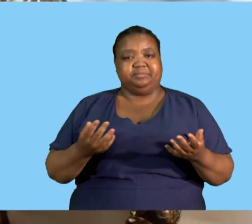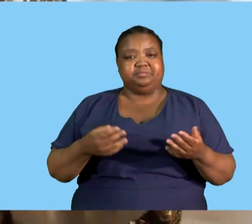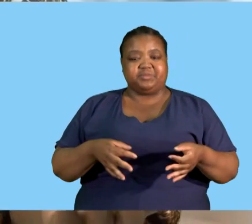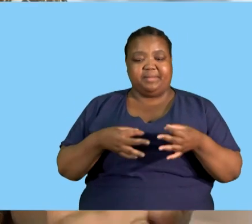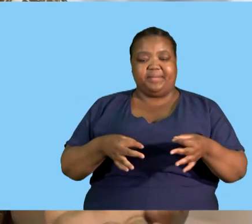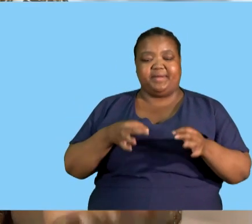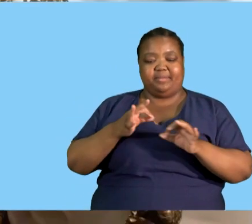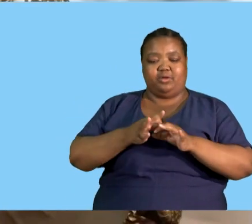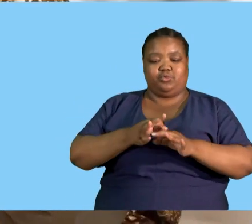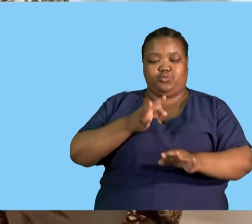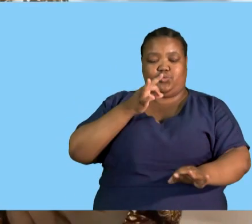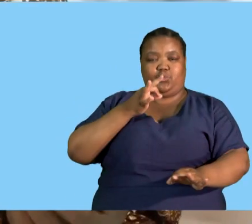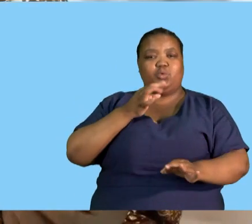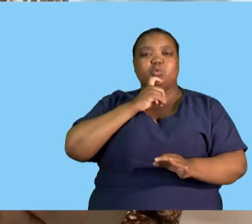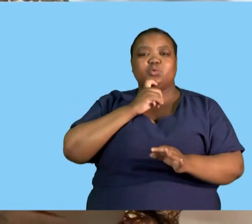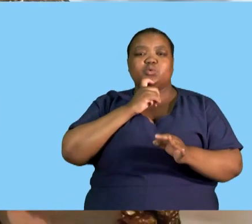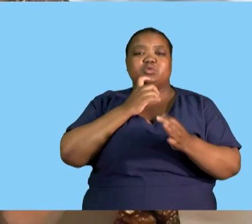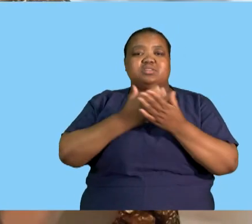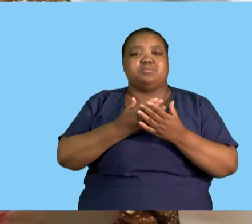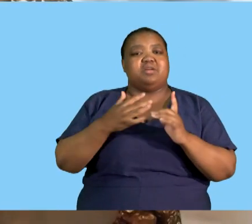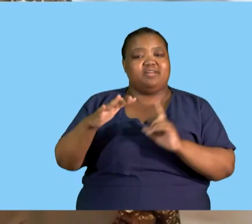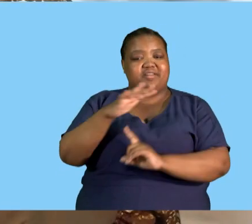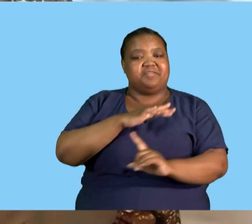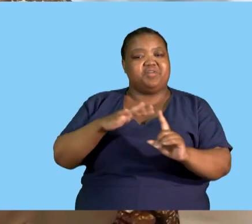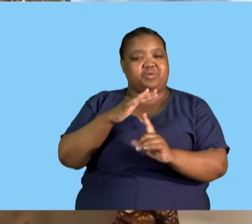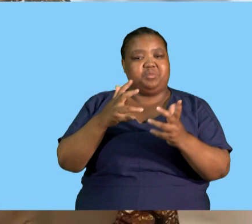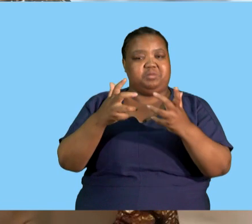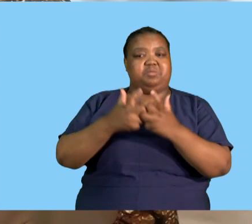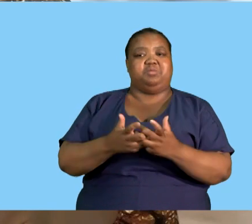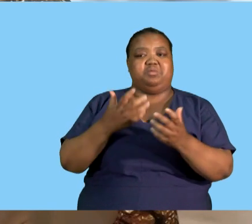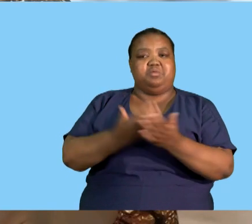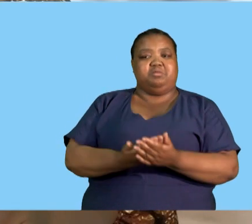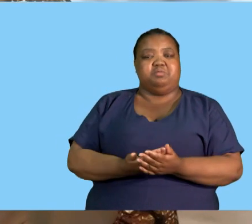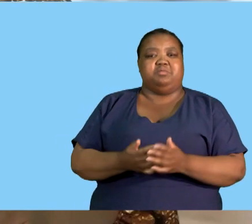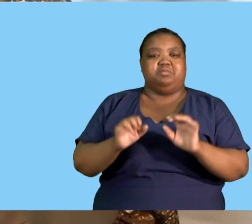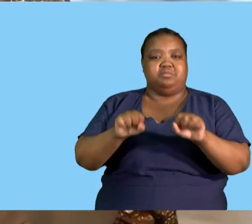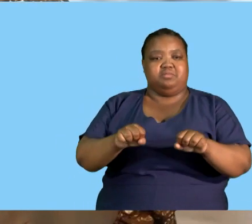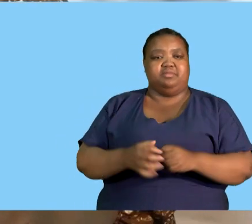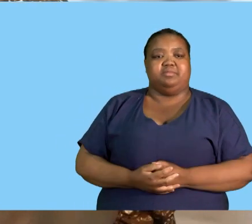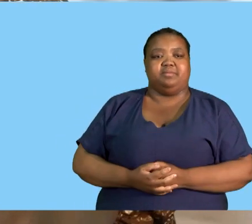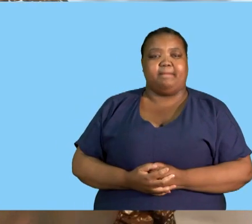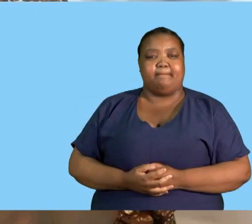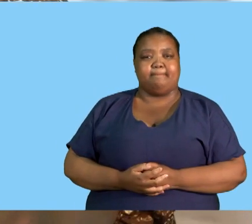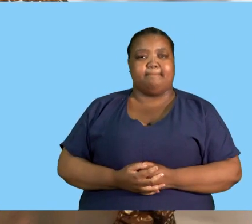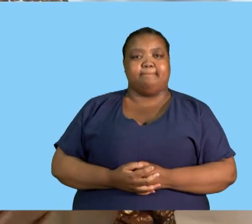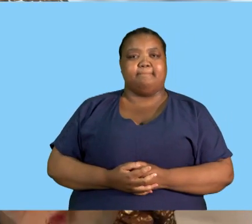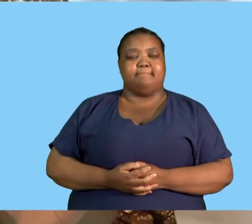they are biodegradable. So that's what can happen. Right, so we have come to